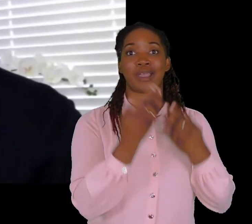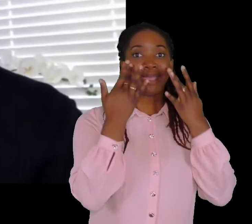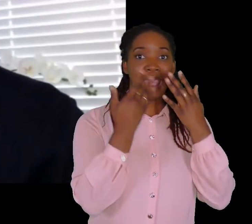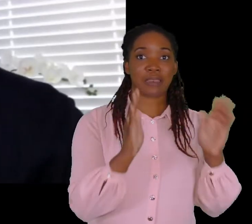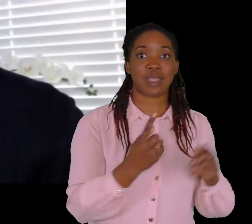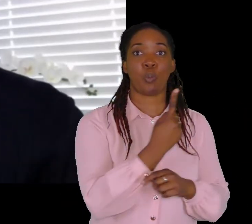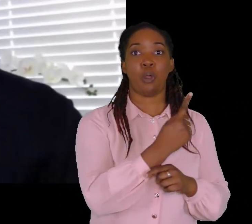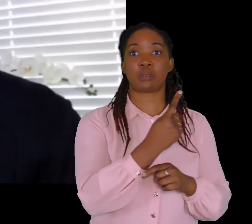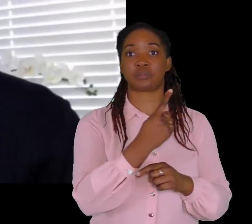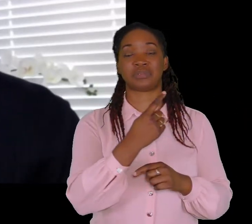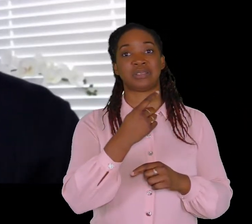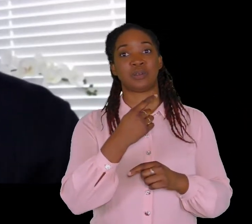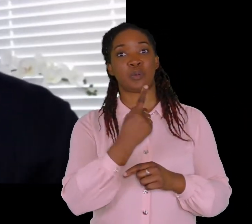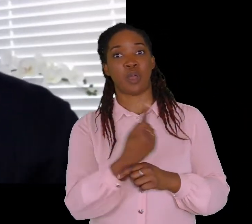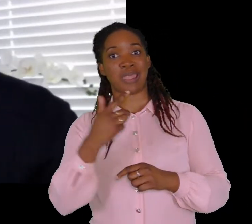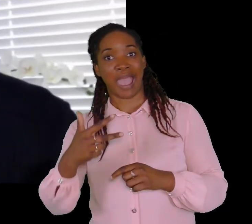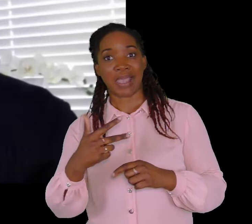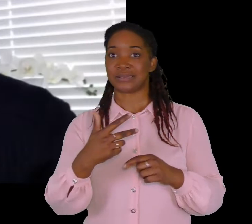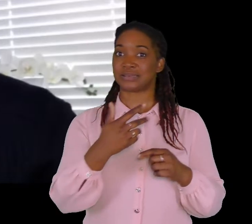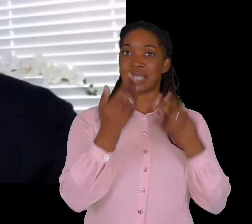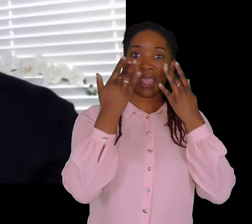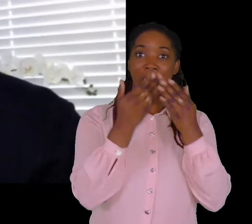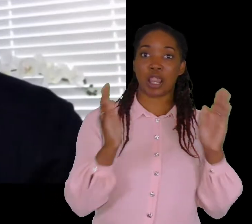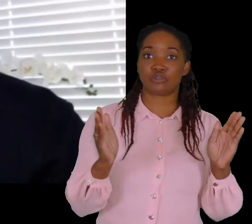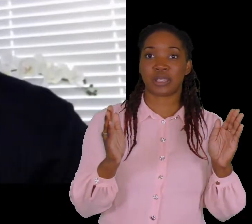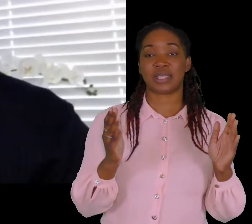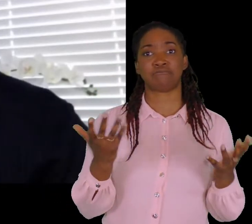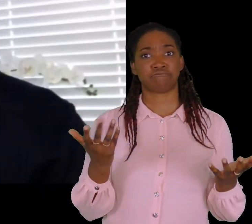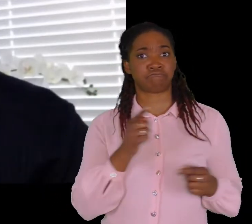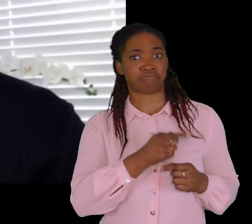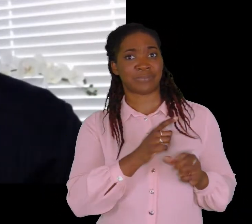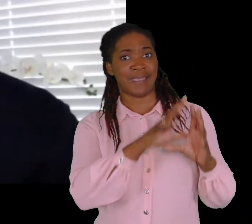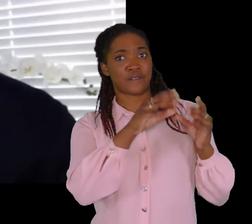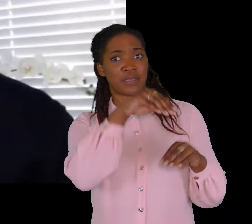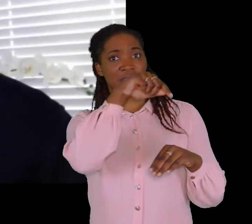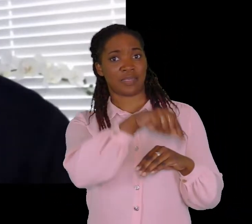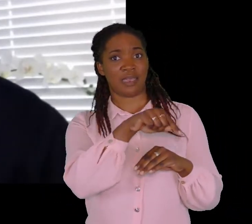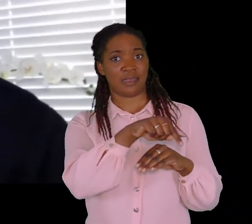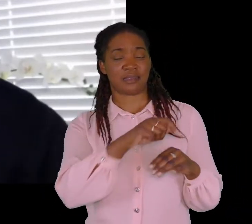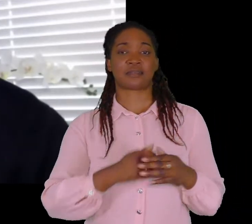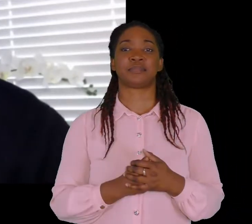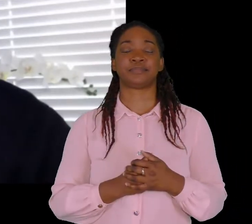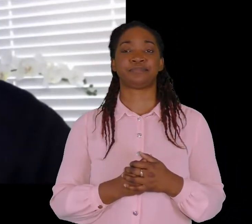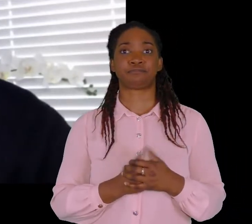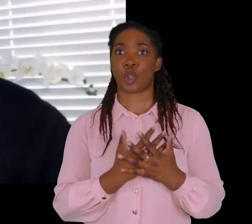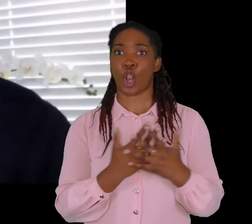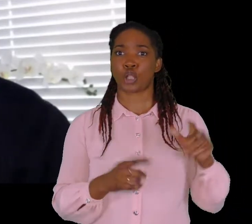It's where CLR James was. You know, there was a lot of different things going on for Brixton at one point.